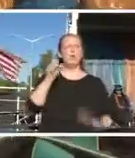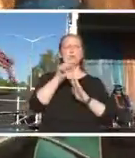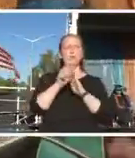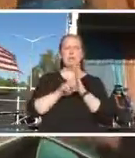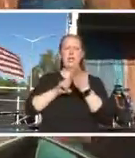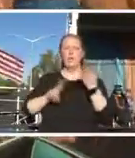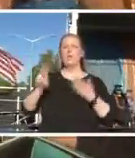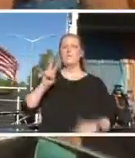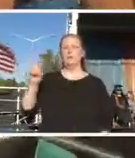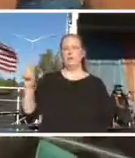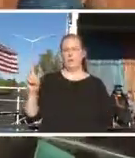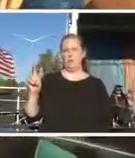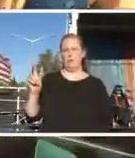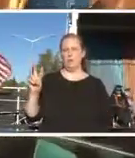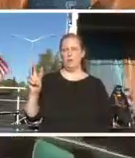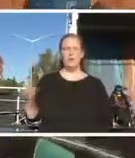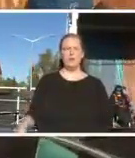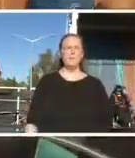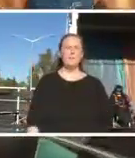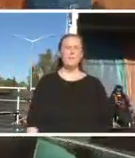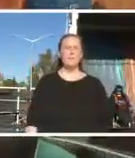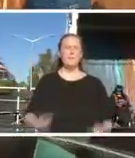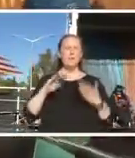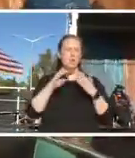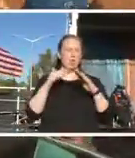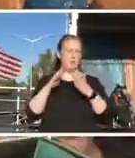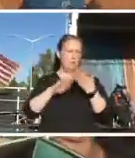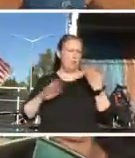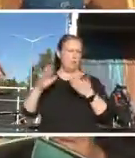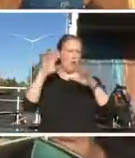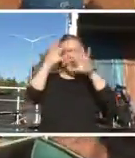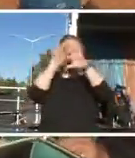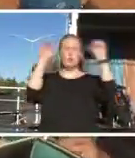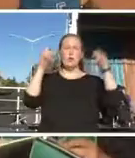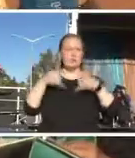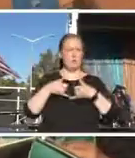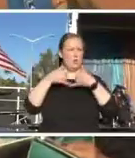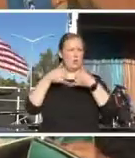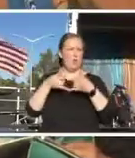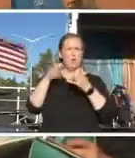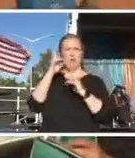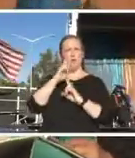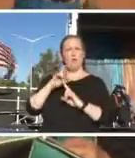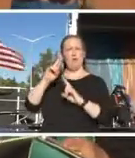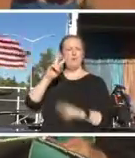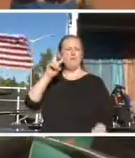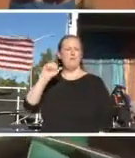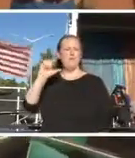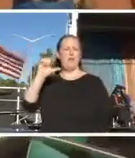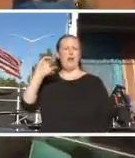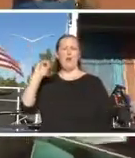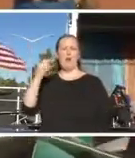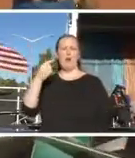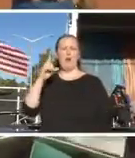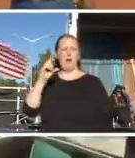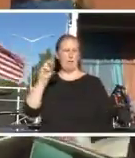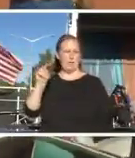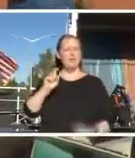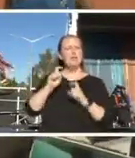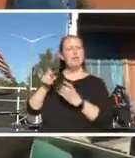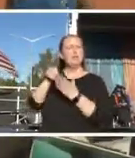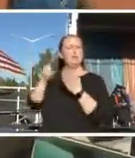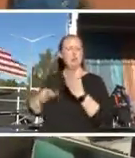University, Vancouver. The Community College President's Award in honor of Val Ogden is given to a student who